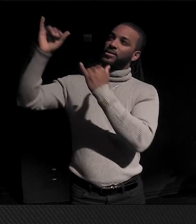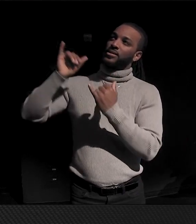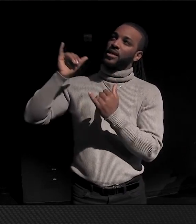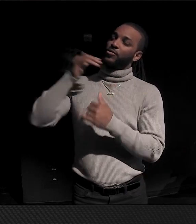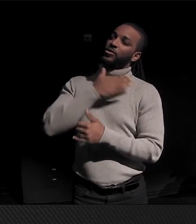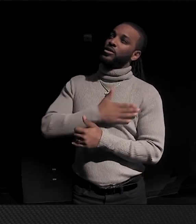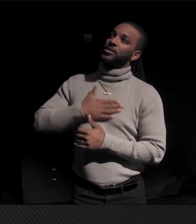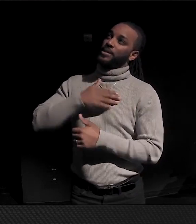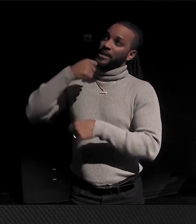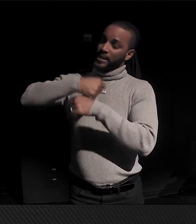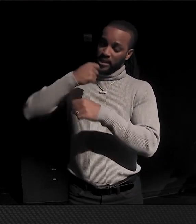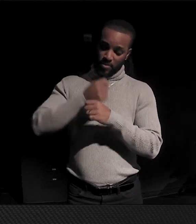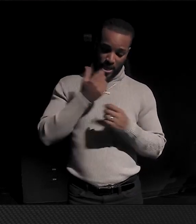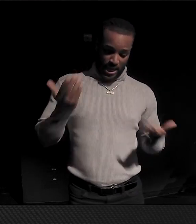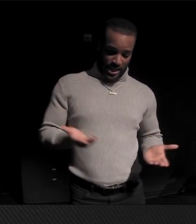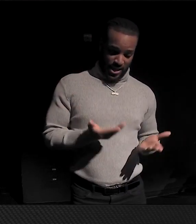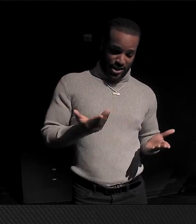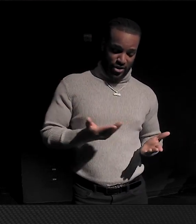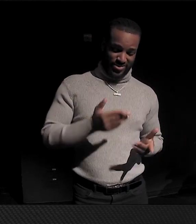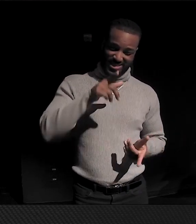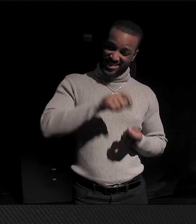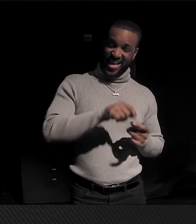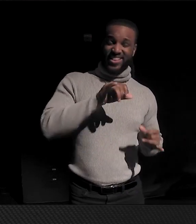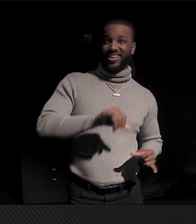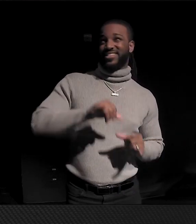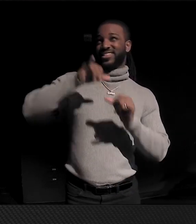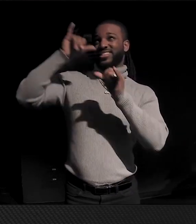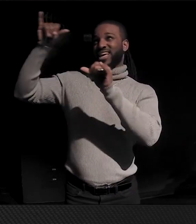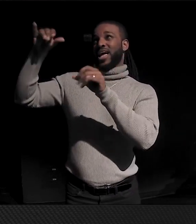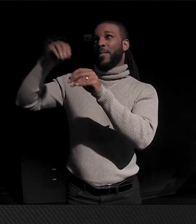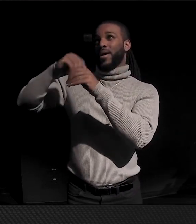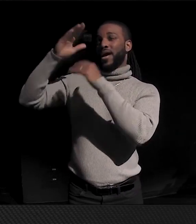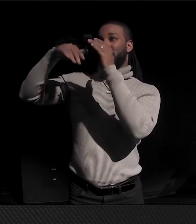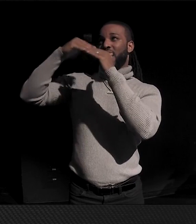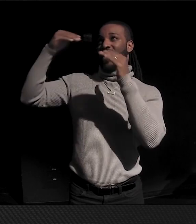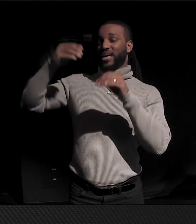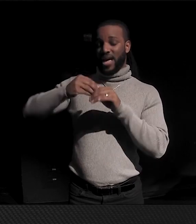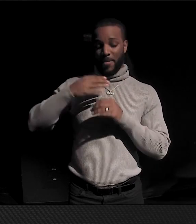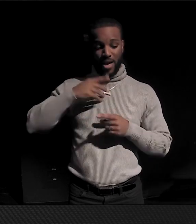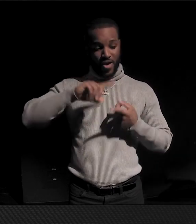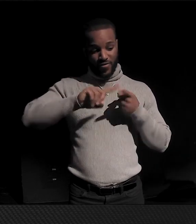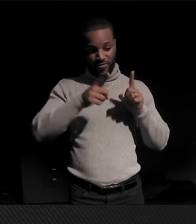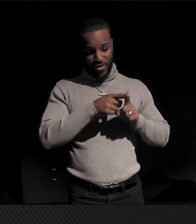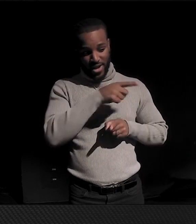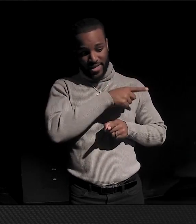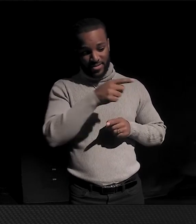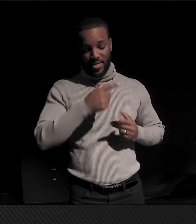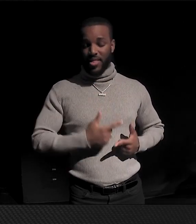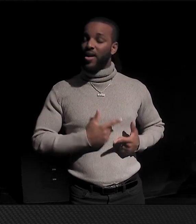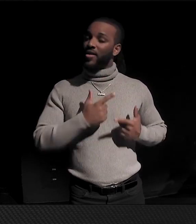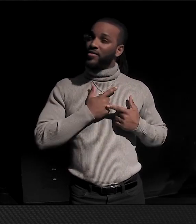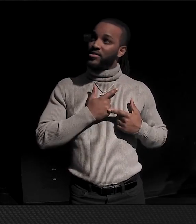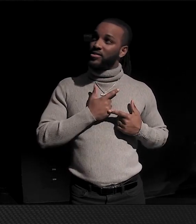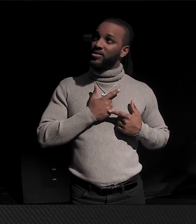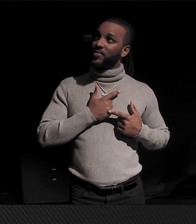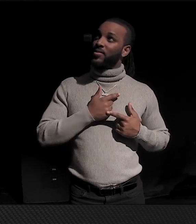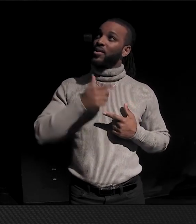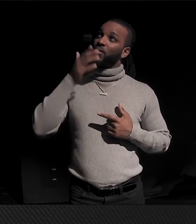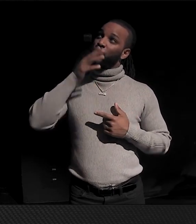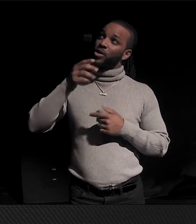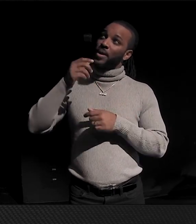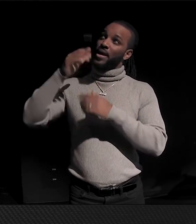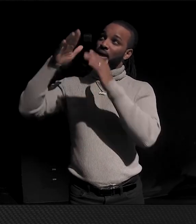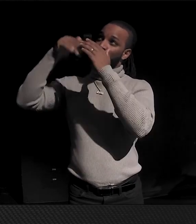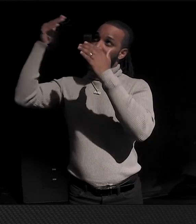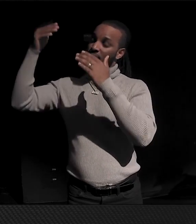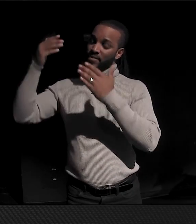you make it here on earth as it is in heaven in my friends' lives? Would you make it here on earth as it is in